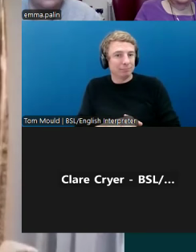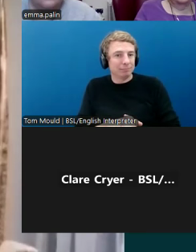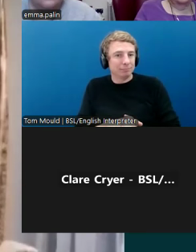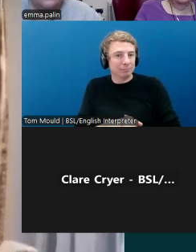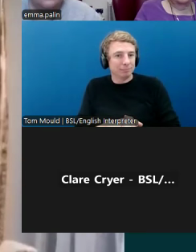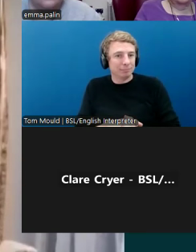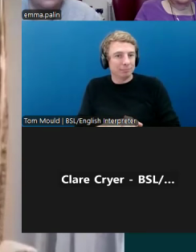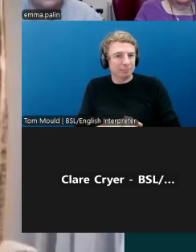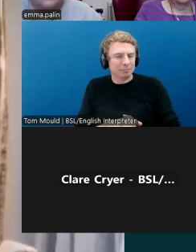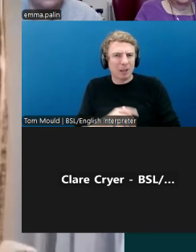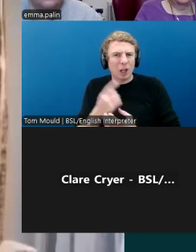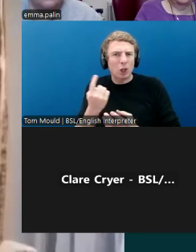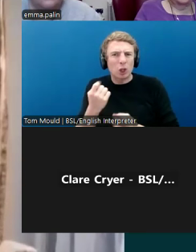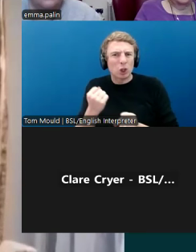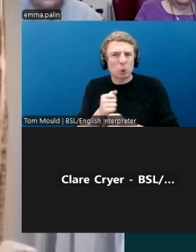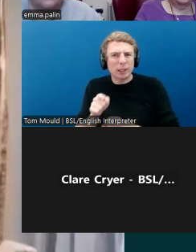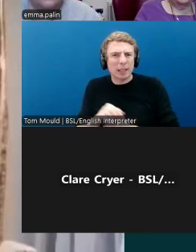Who did that? You.